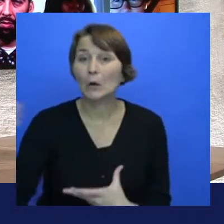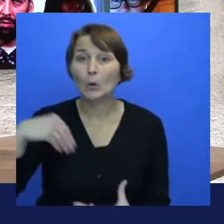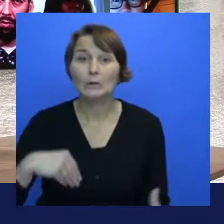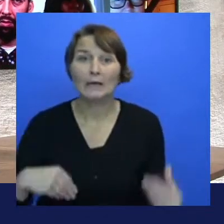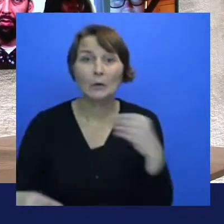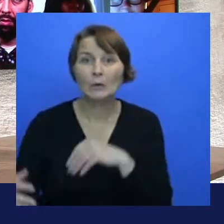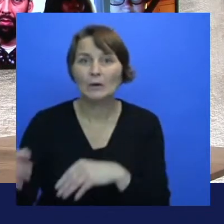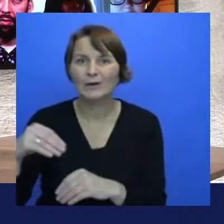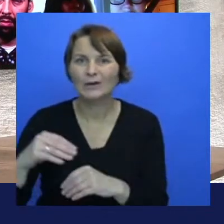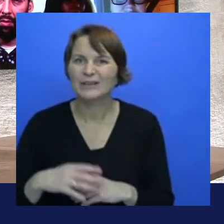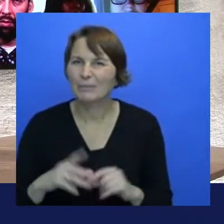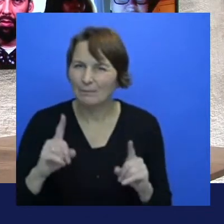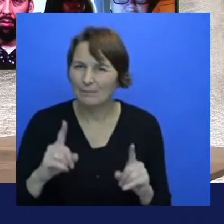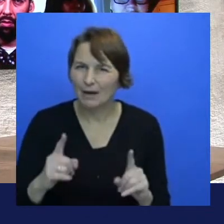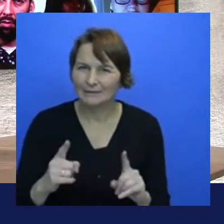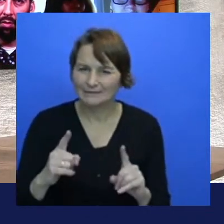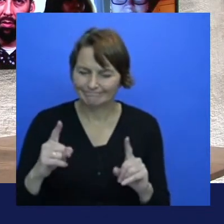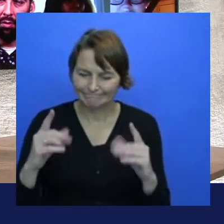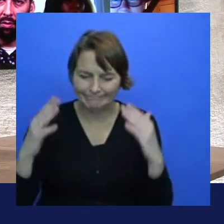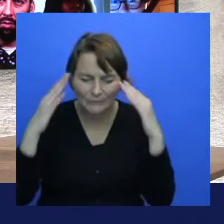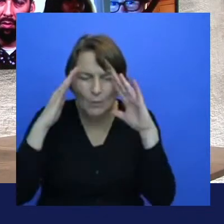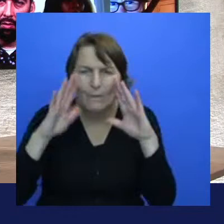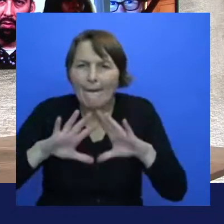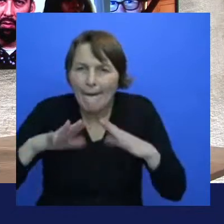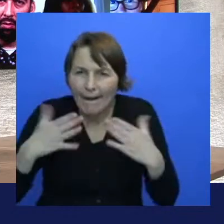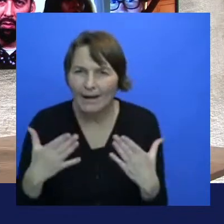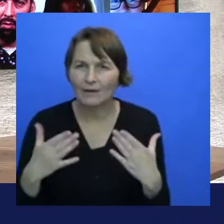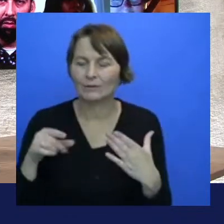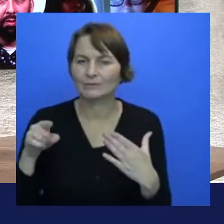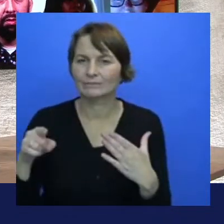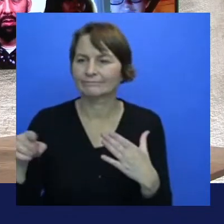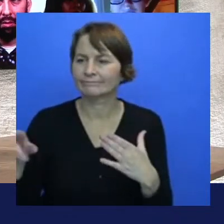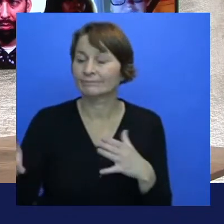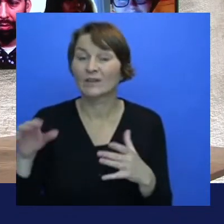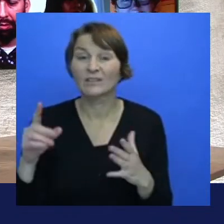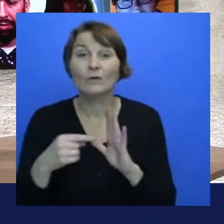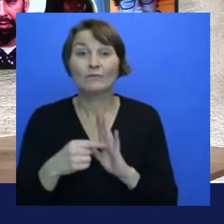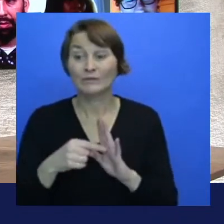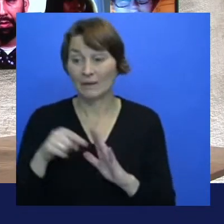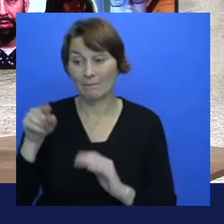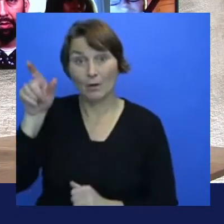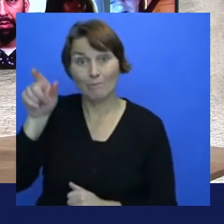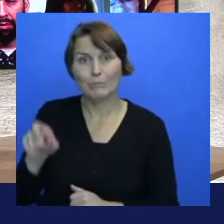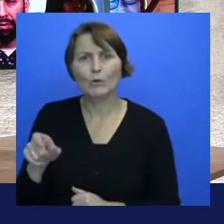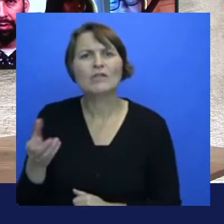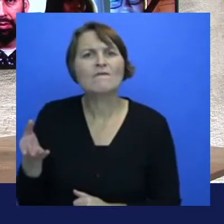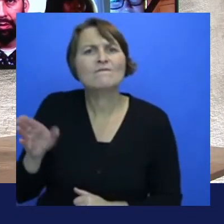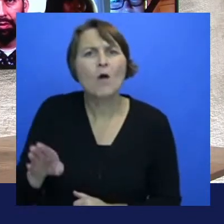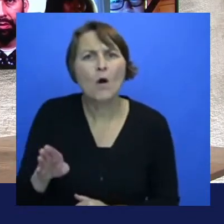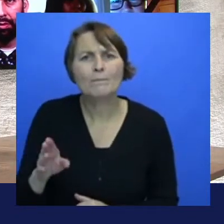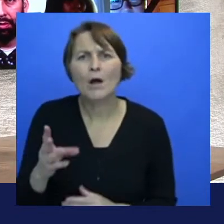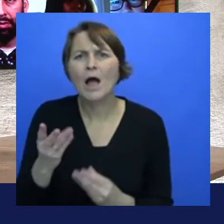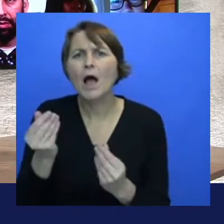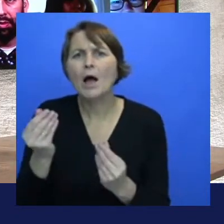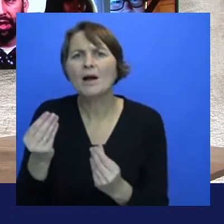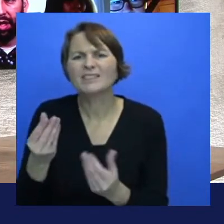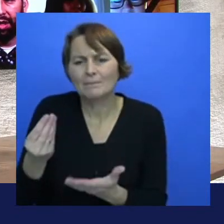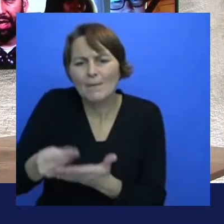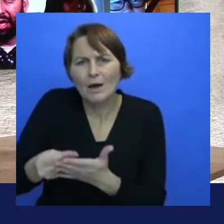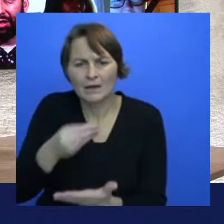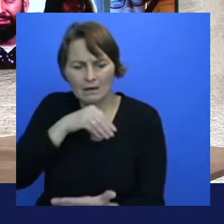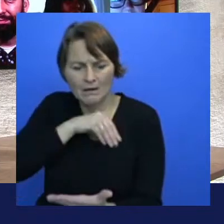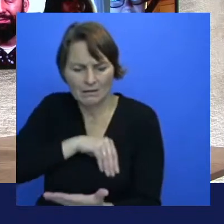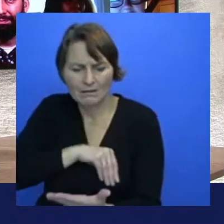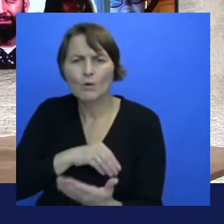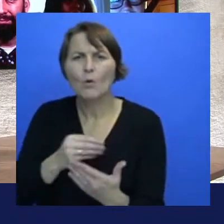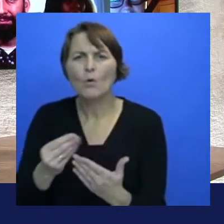or socioeconomic status of people. Are you allowed to do that? So you have to talk about it, I think, and make sure